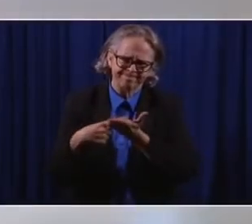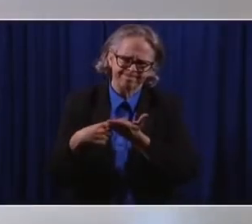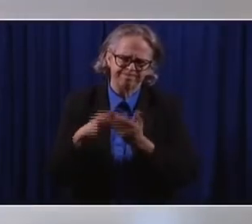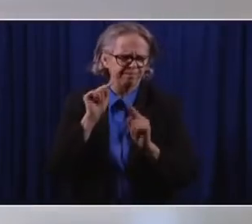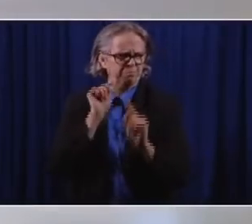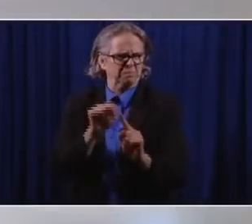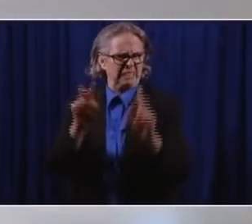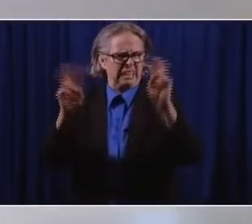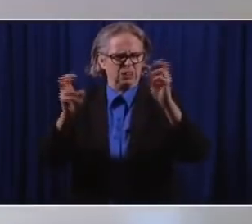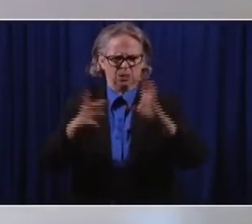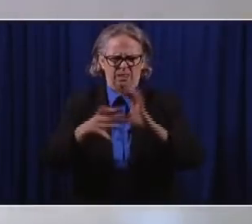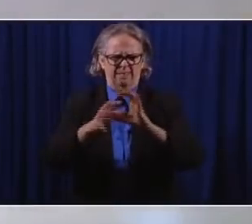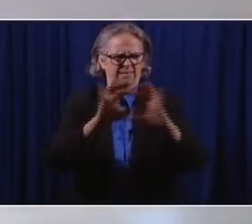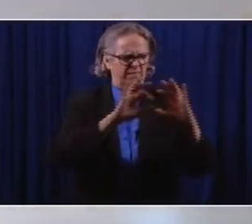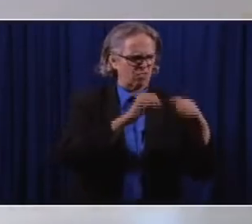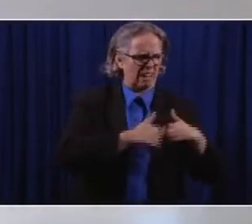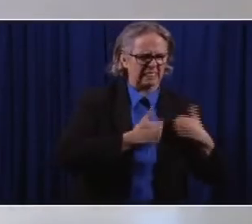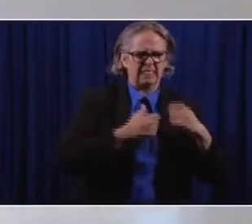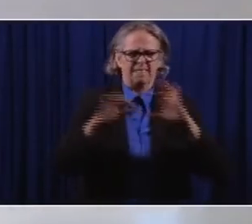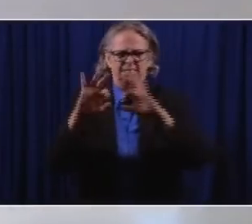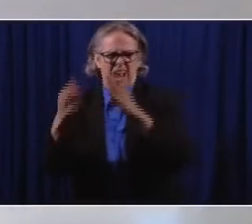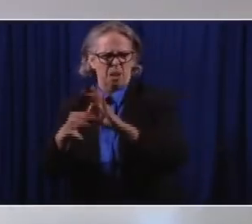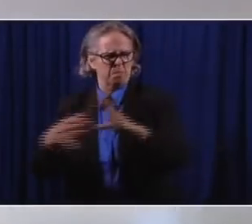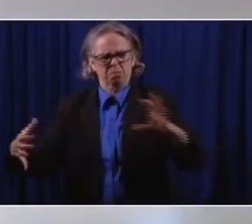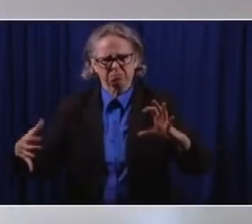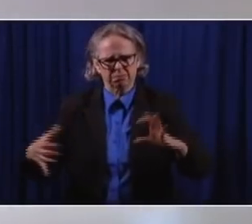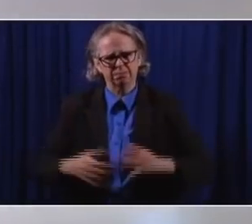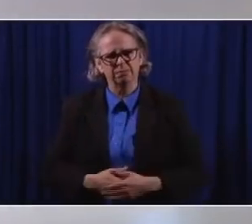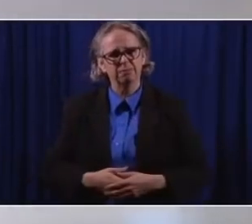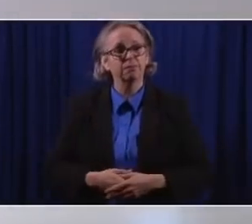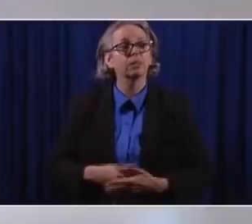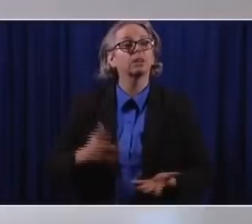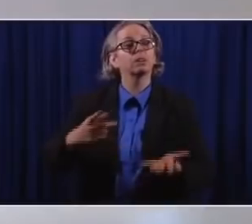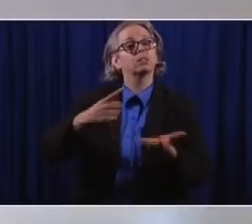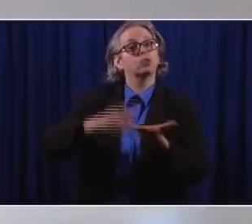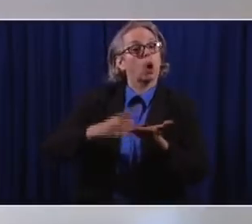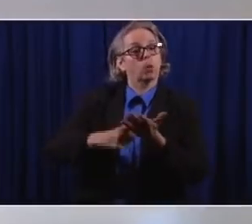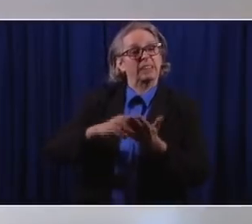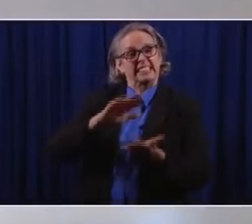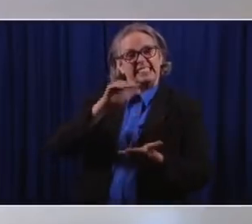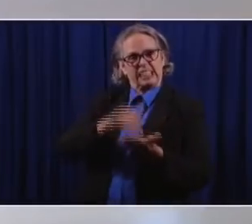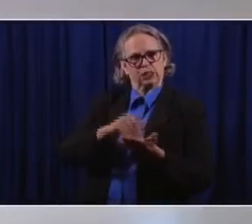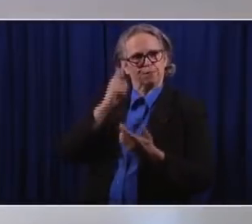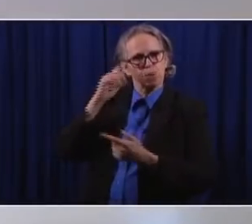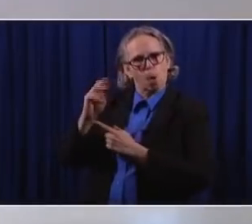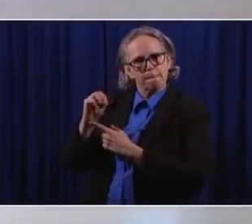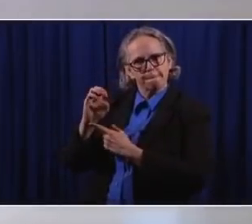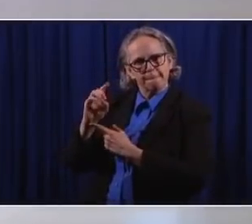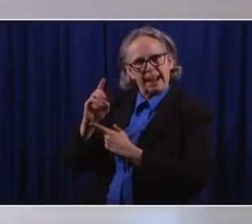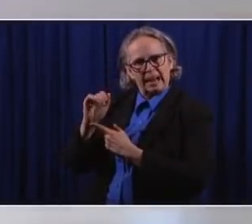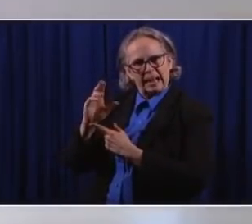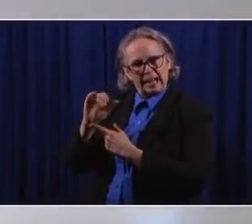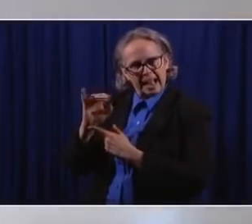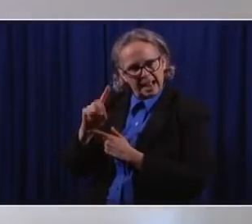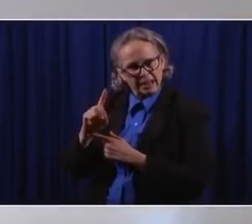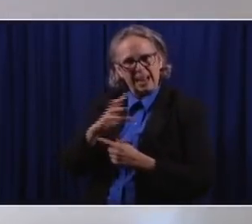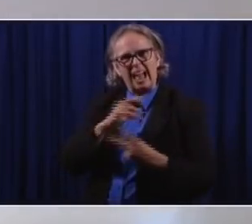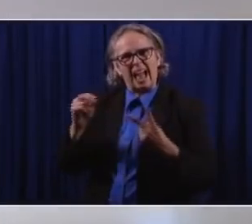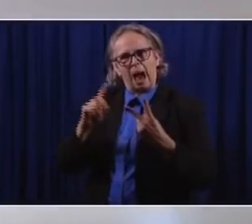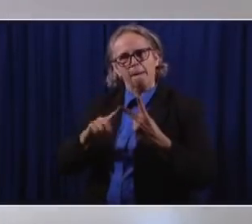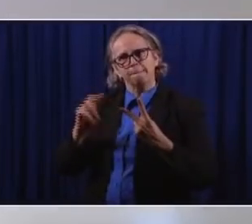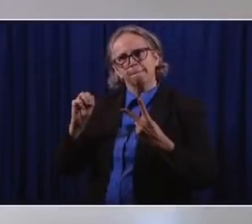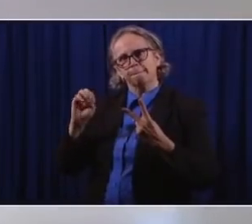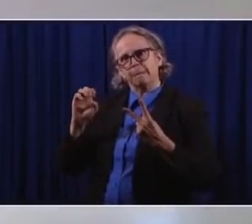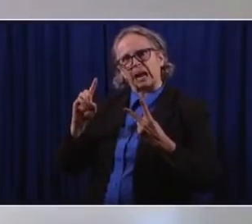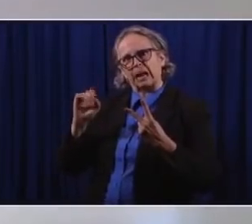in particular the Centers for Medicare and Medicaid Services. And as the governor pointed out, the weather. We know that the days are getting